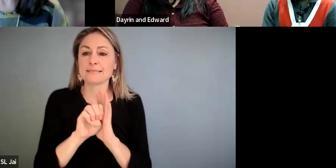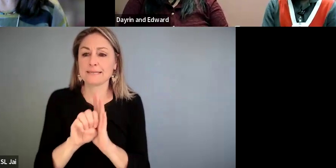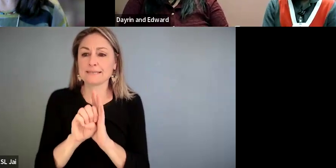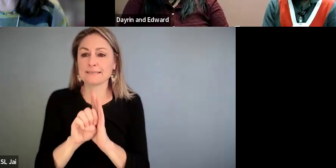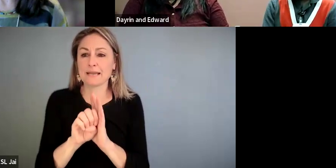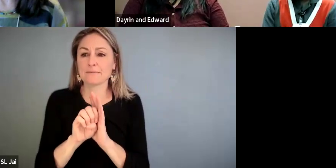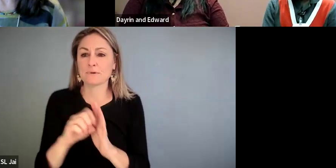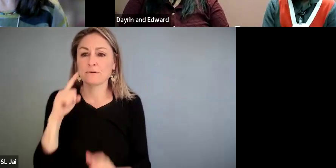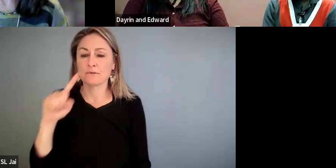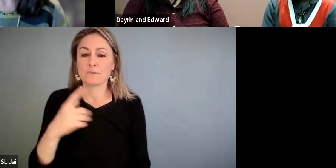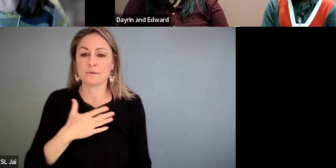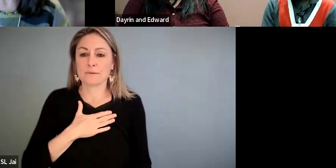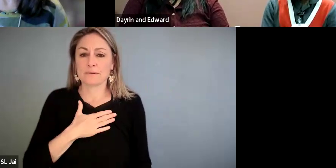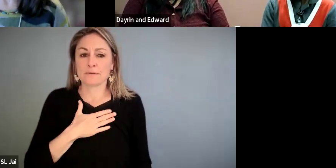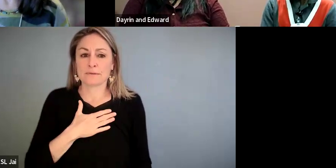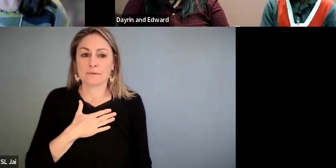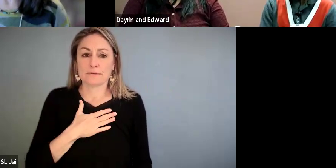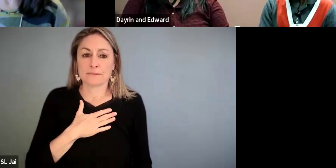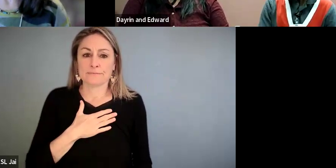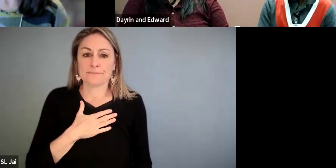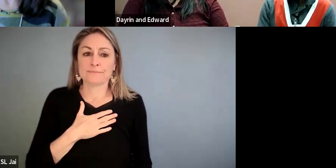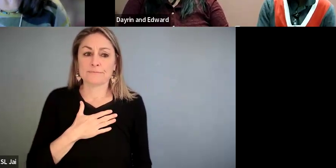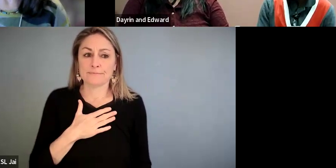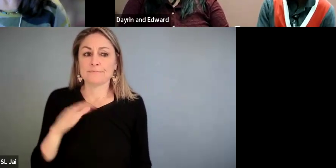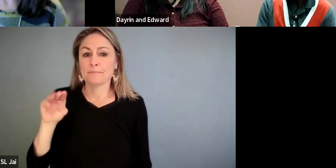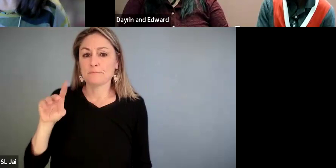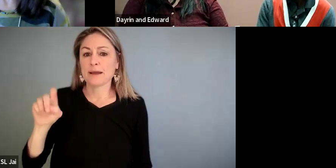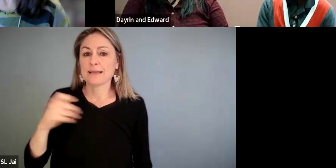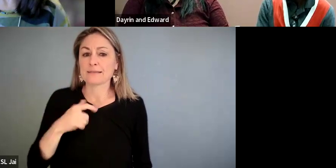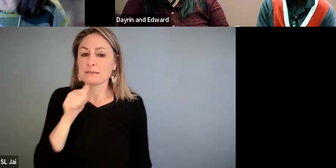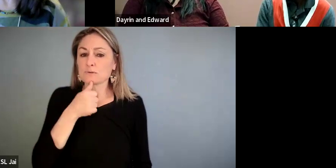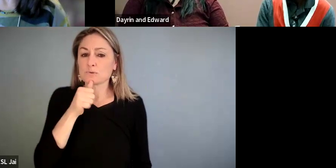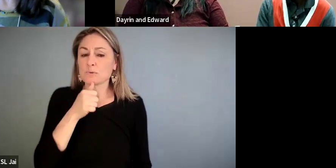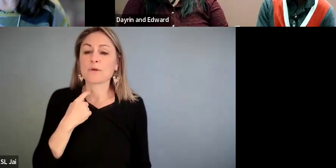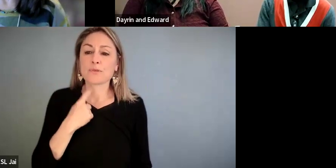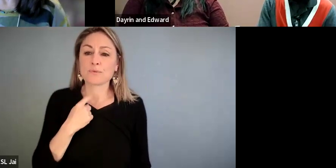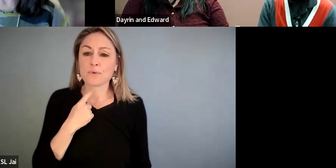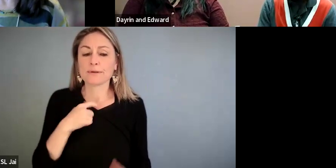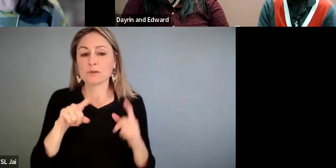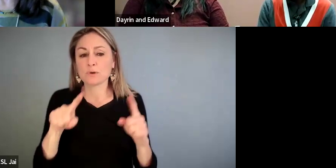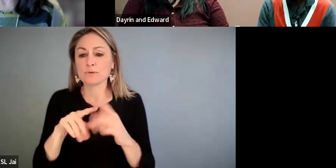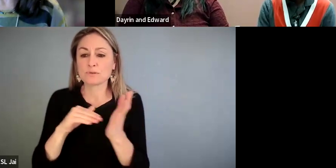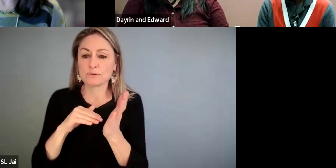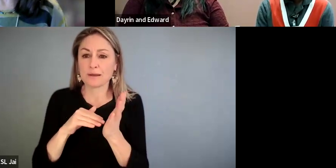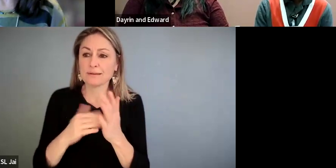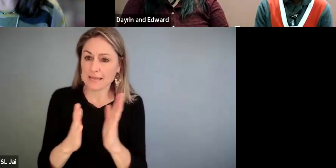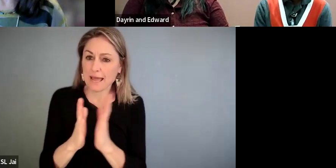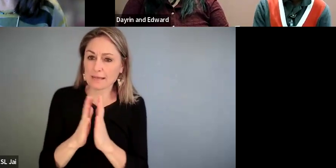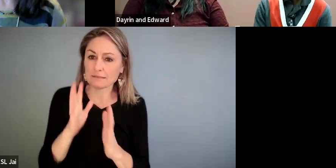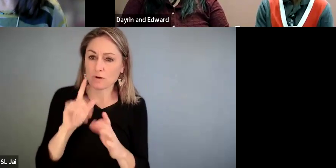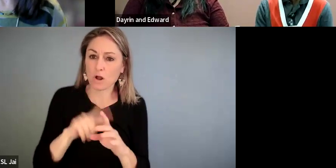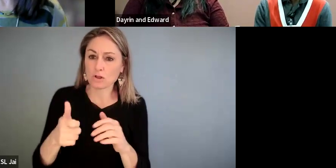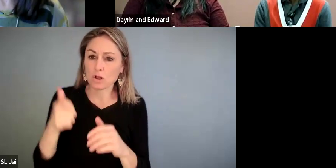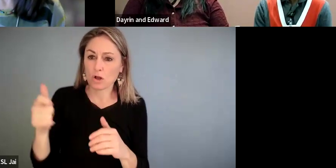for Mike. Mike has sore throat and has going to the doctor. He requests a longer